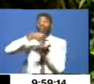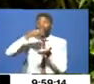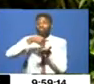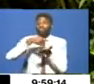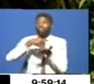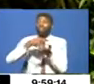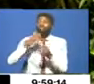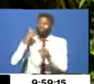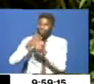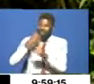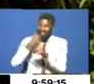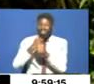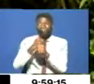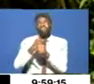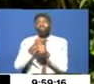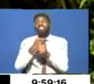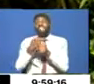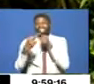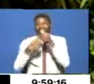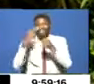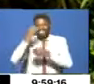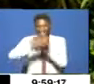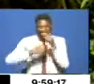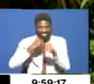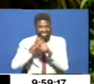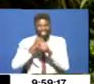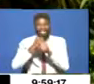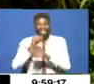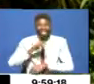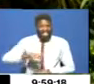about 6-7 years, people knew